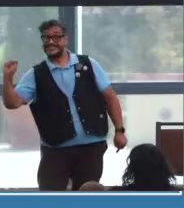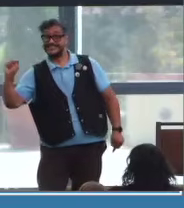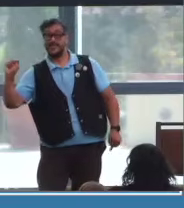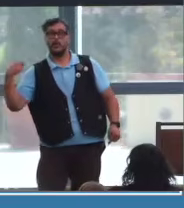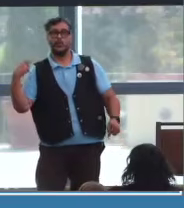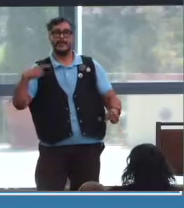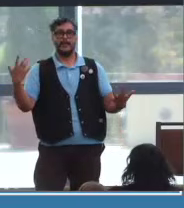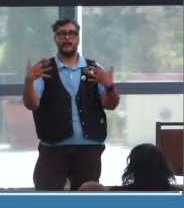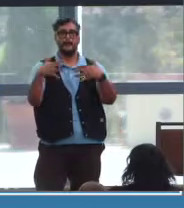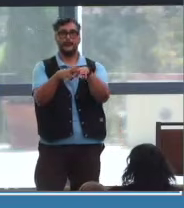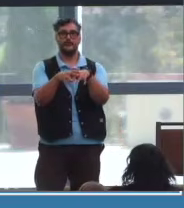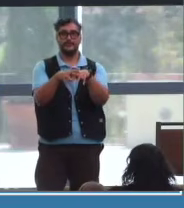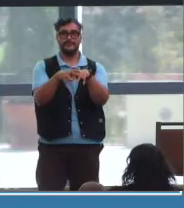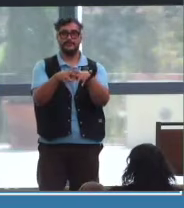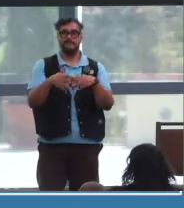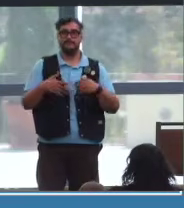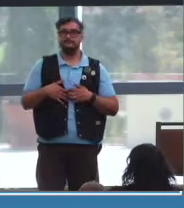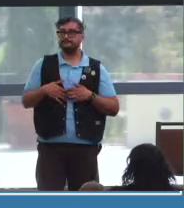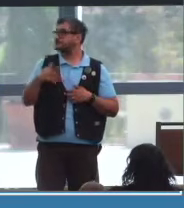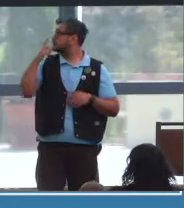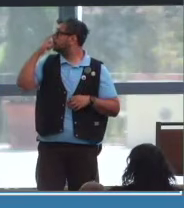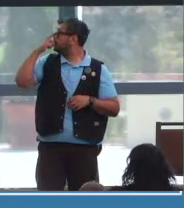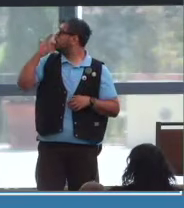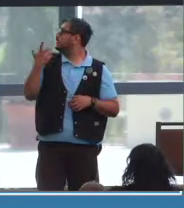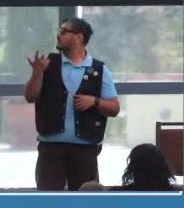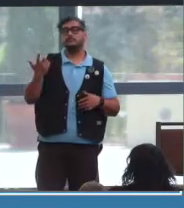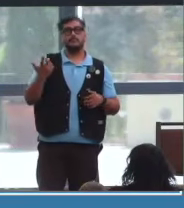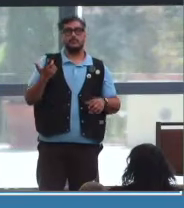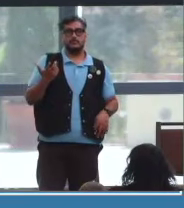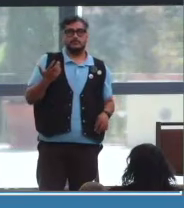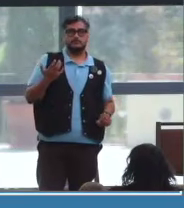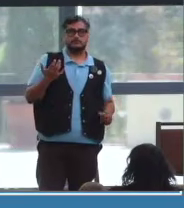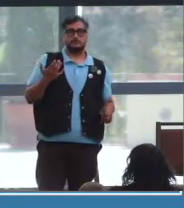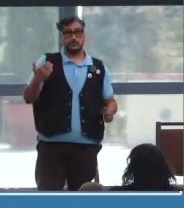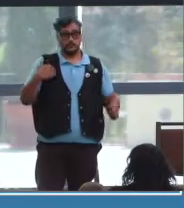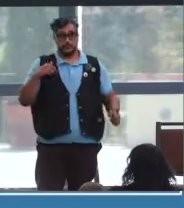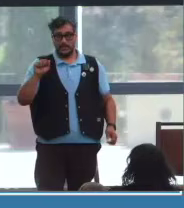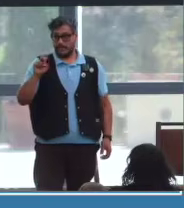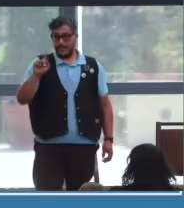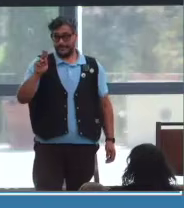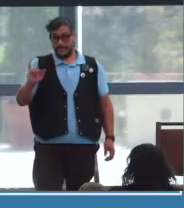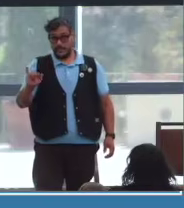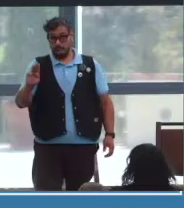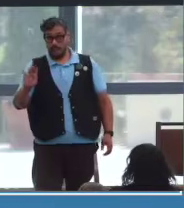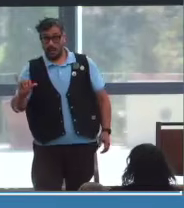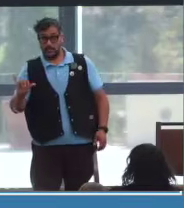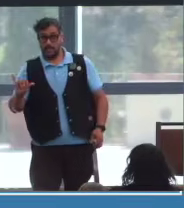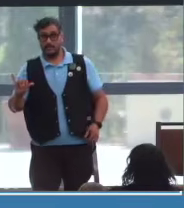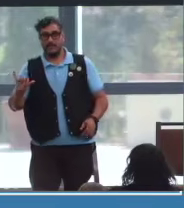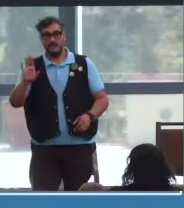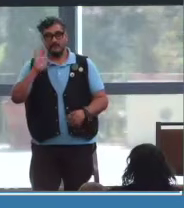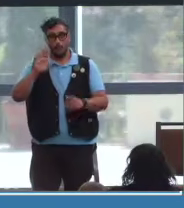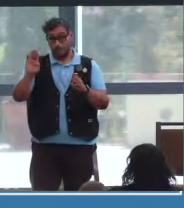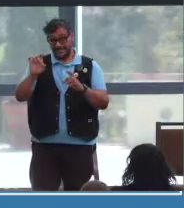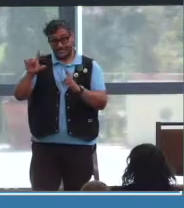called chimeric antigen receptor. So you take a antibody that's targeted against the B